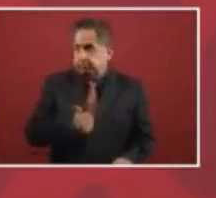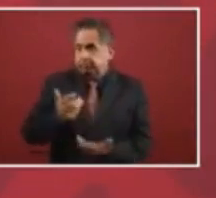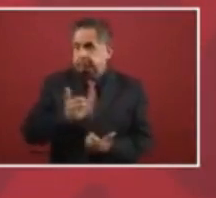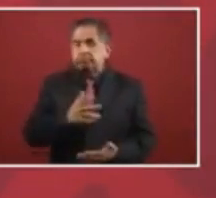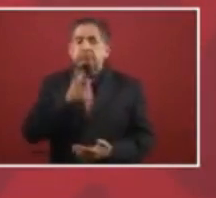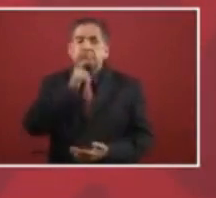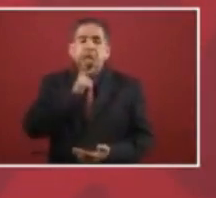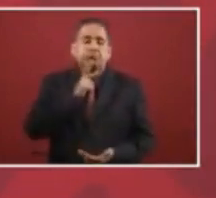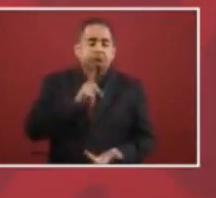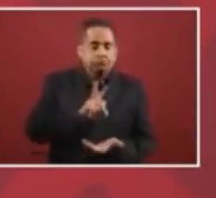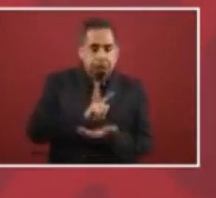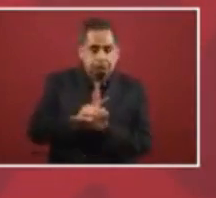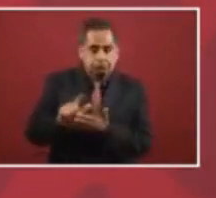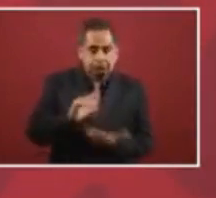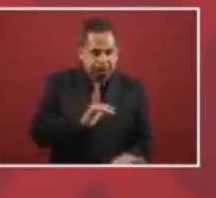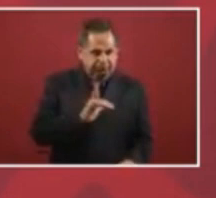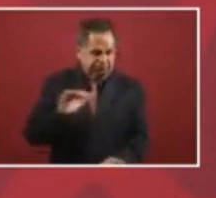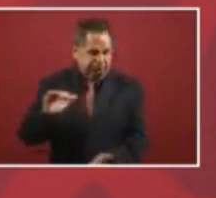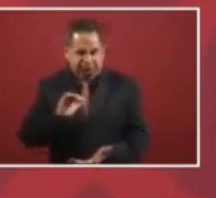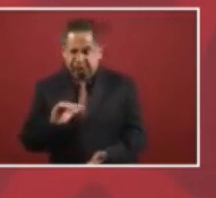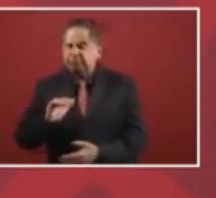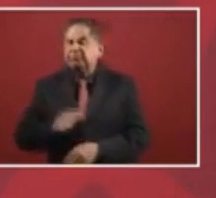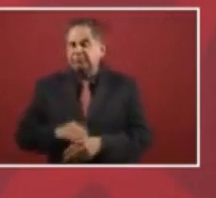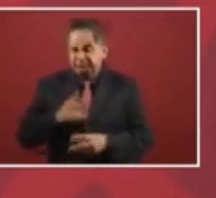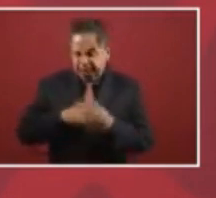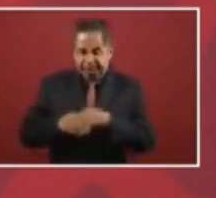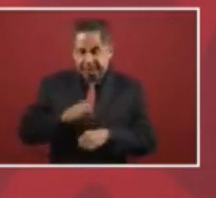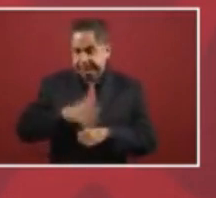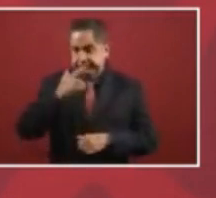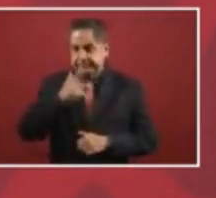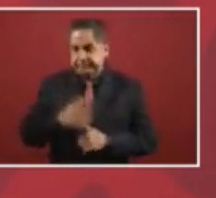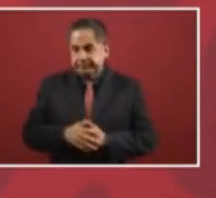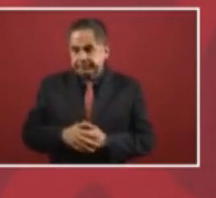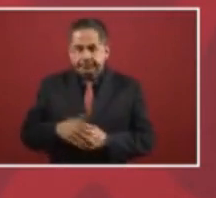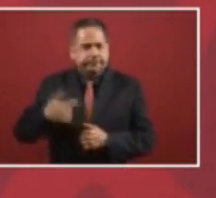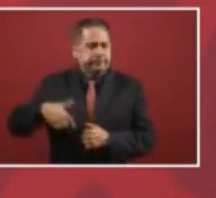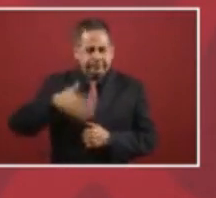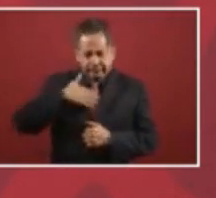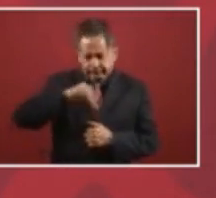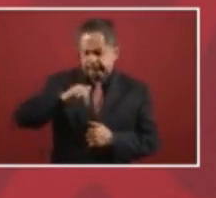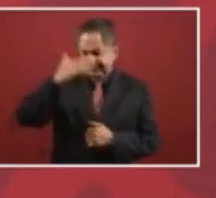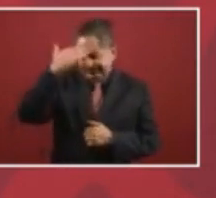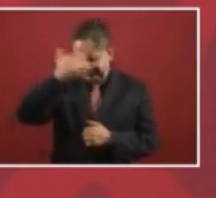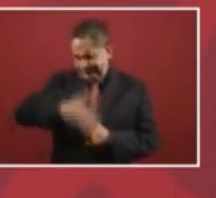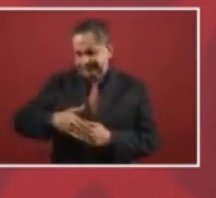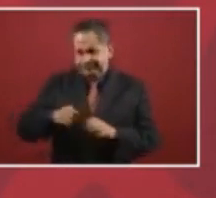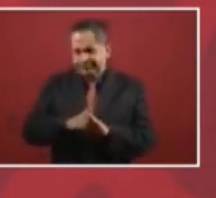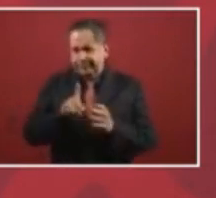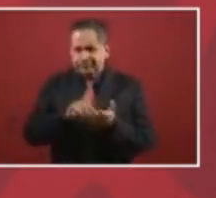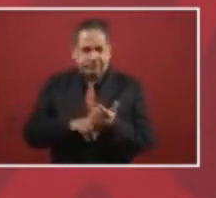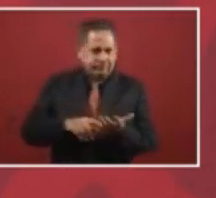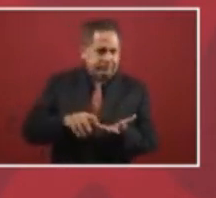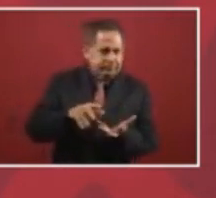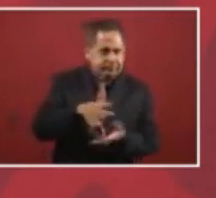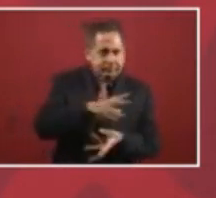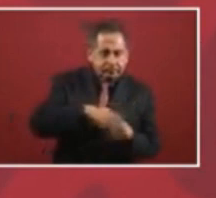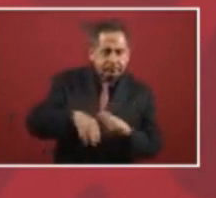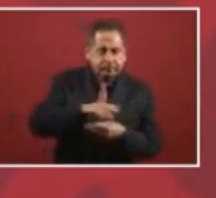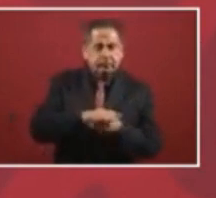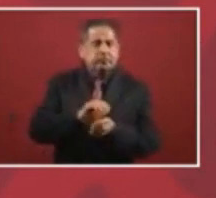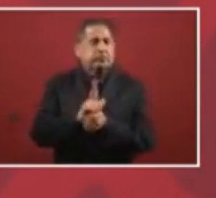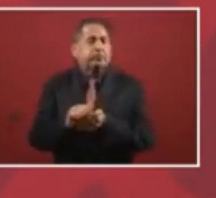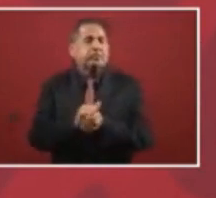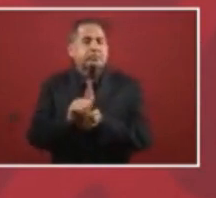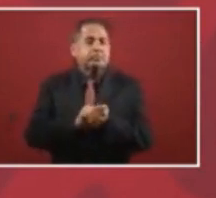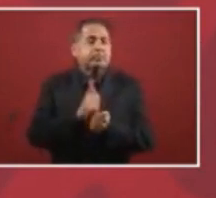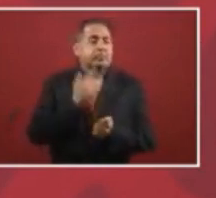and we're going to start increasing crude production, and we know very well has to be done